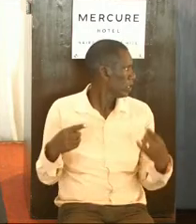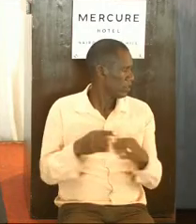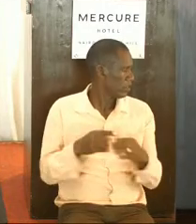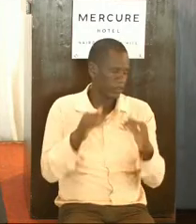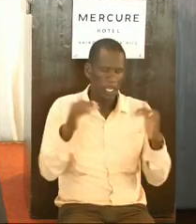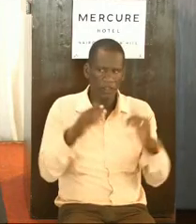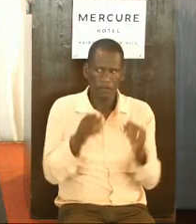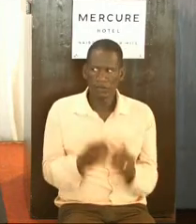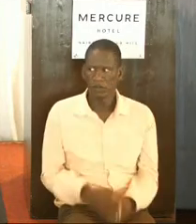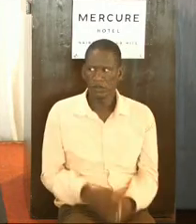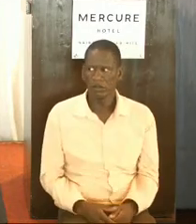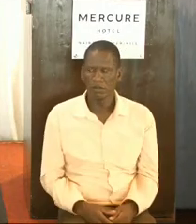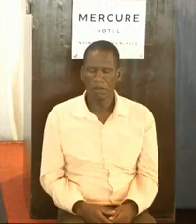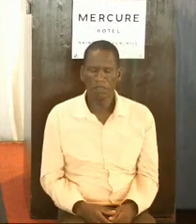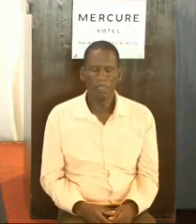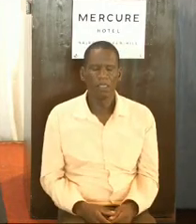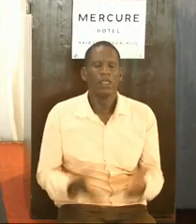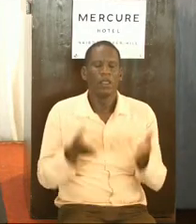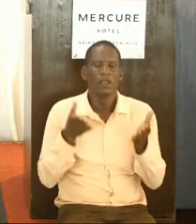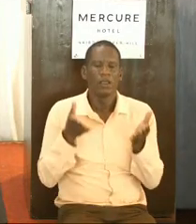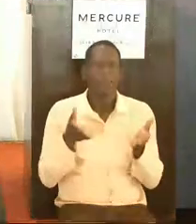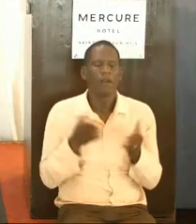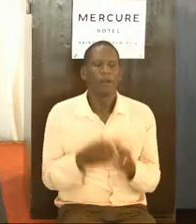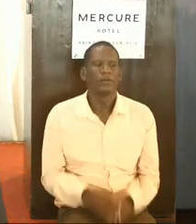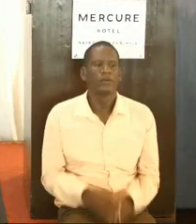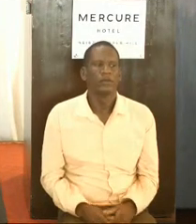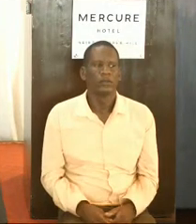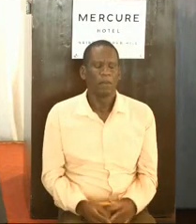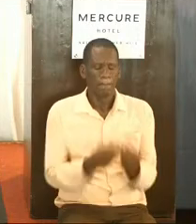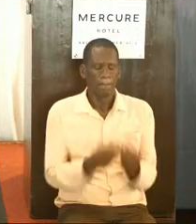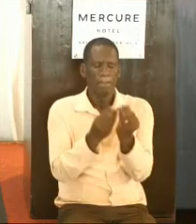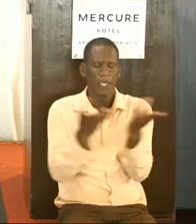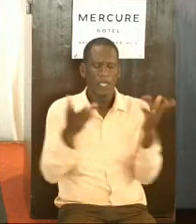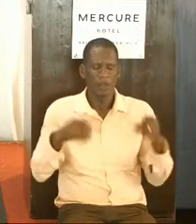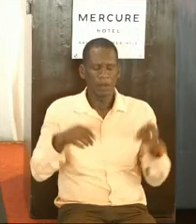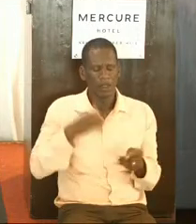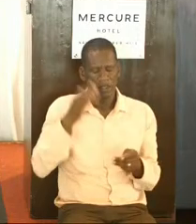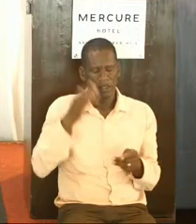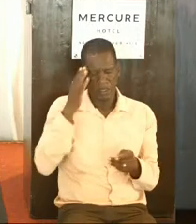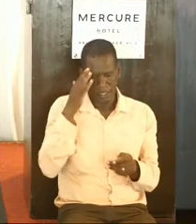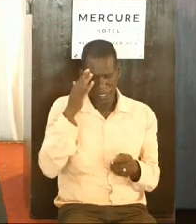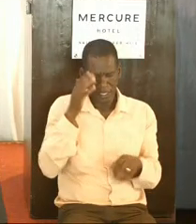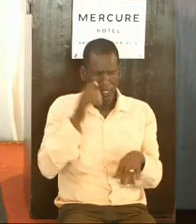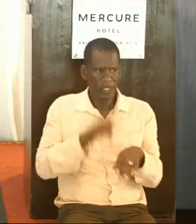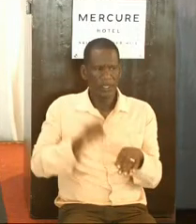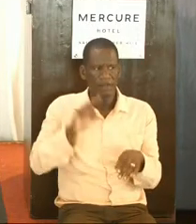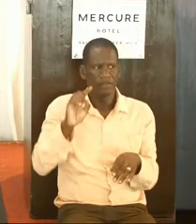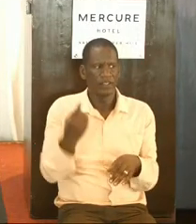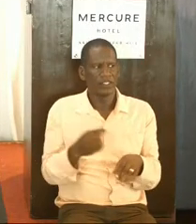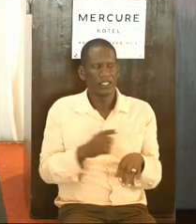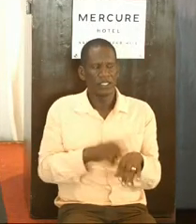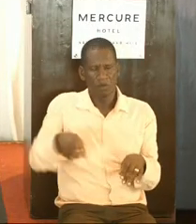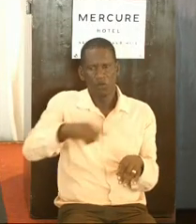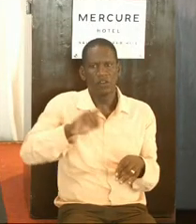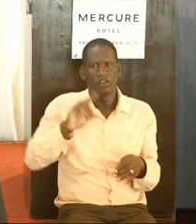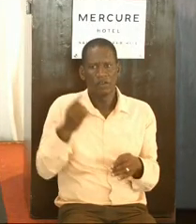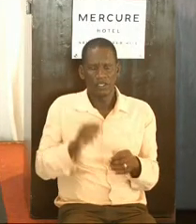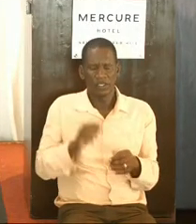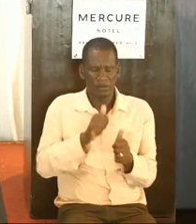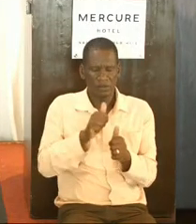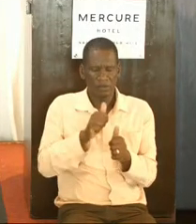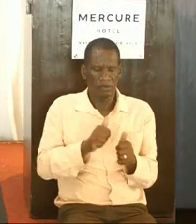levels and layers and for many people I think when we first past